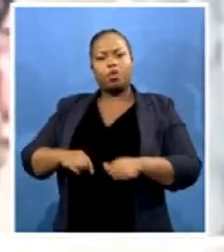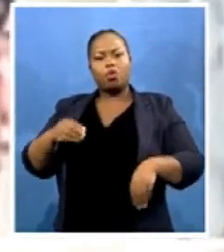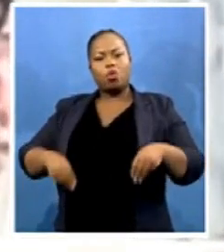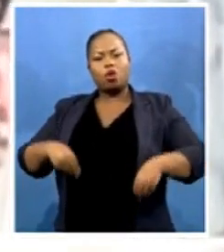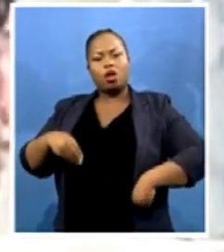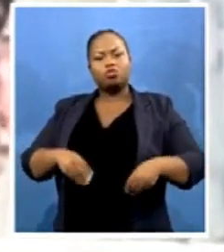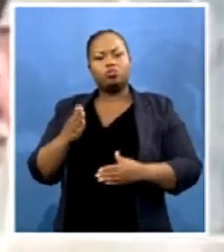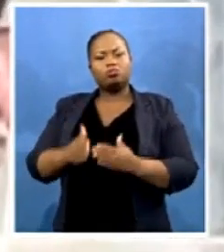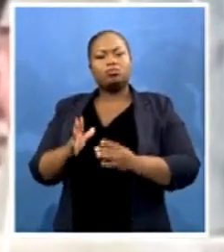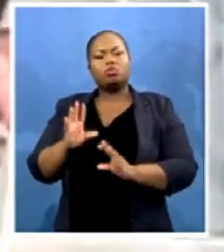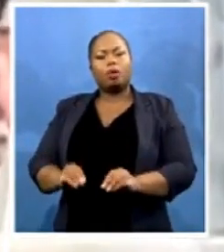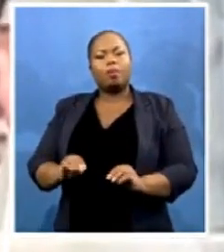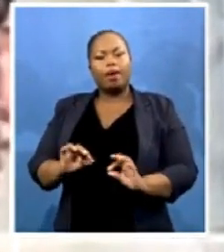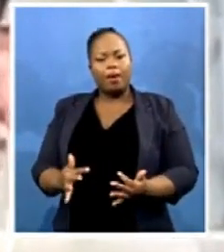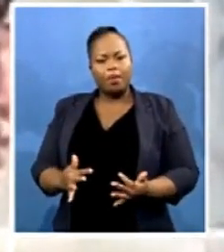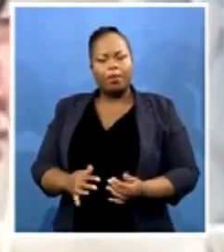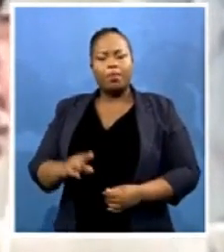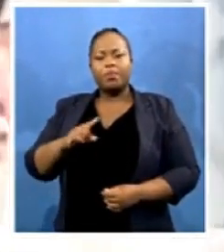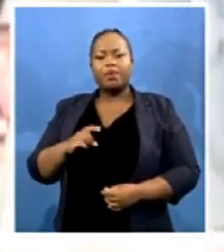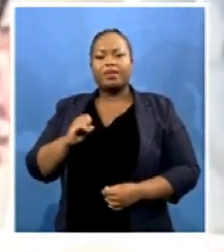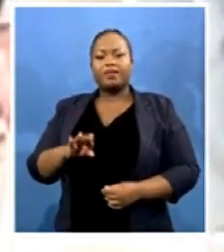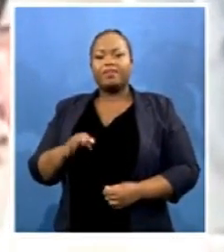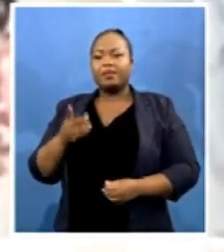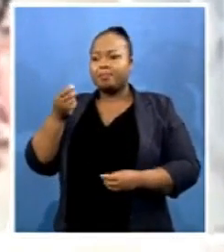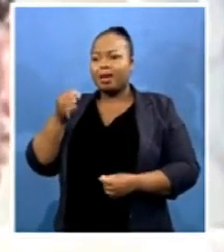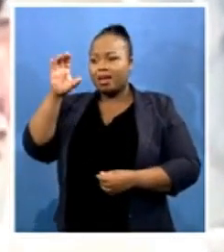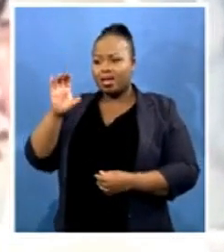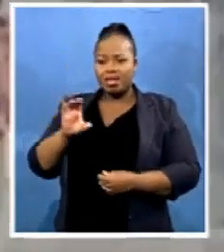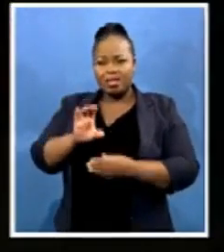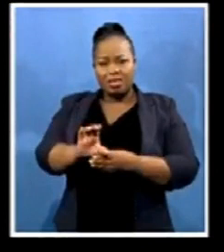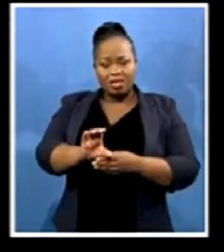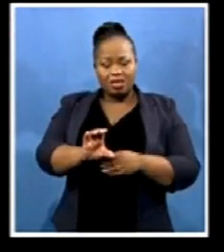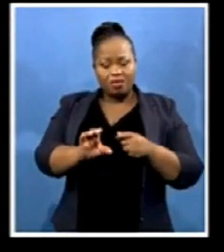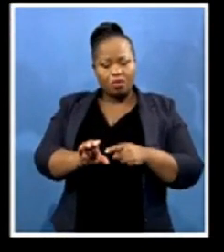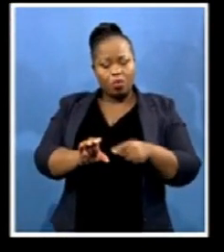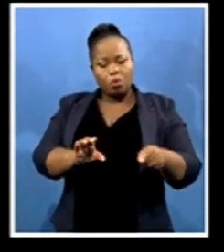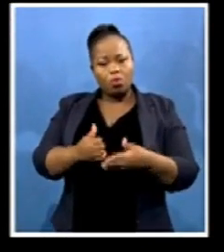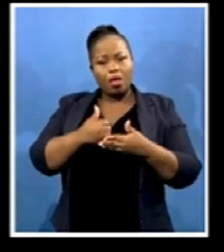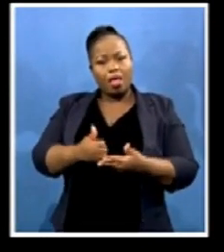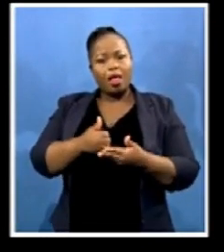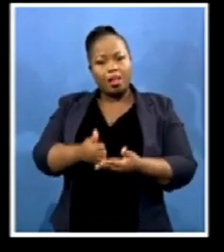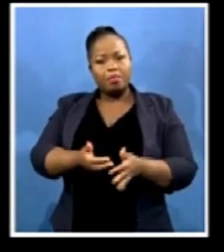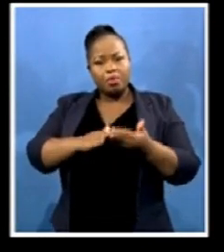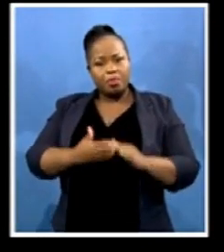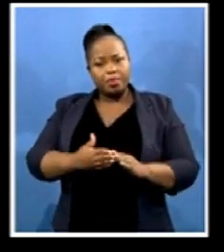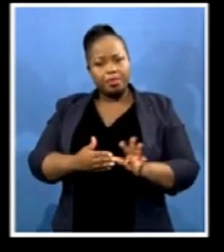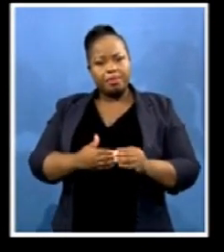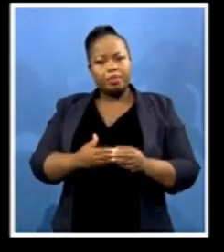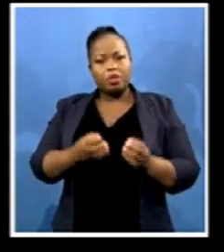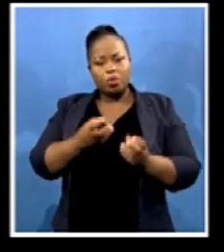respect funds that are about relief work to relieve the poor of this